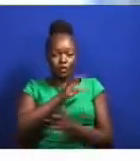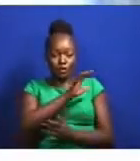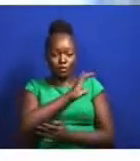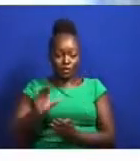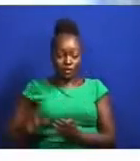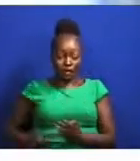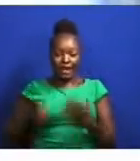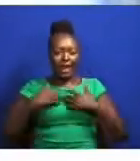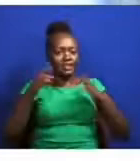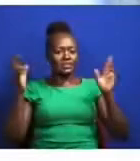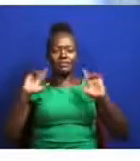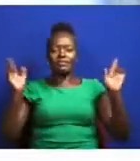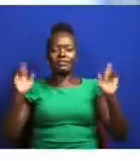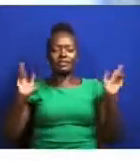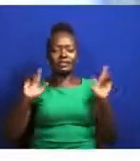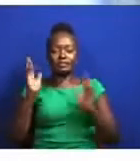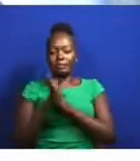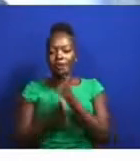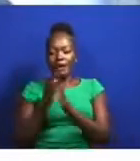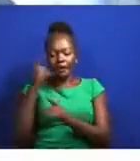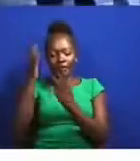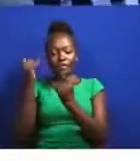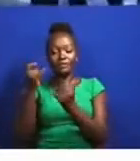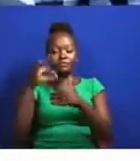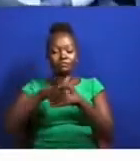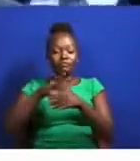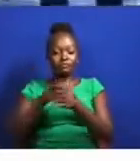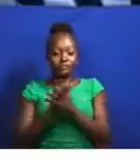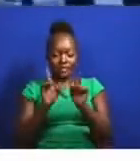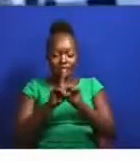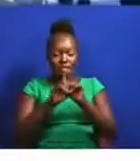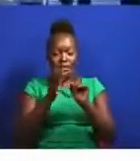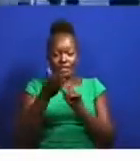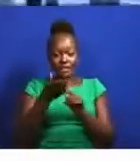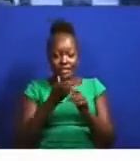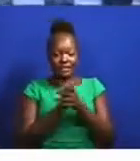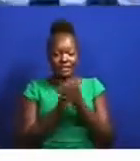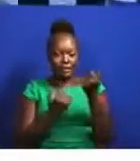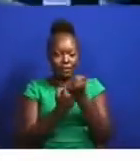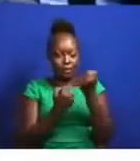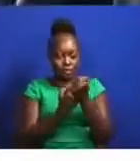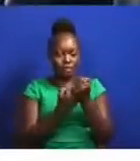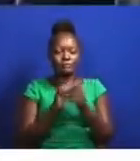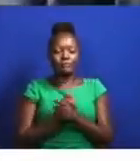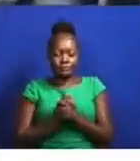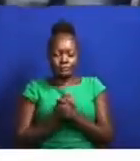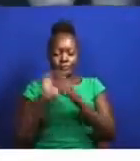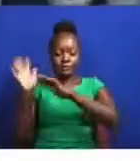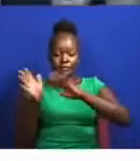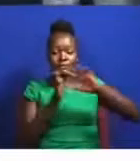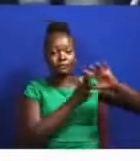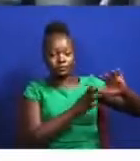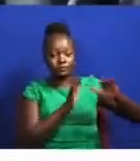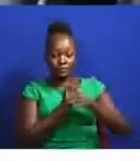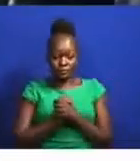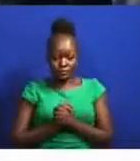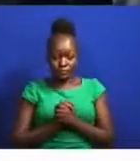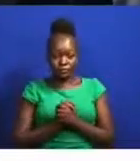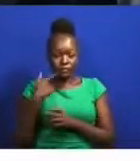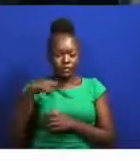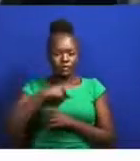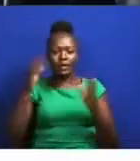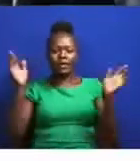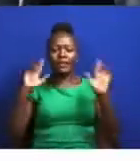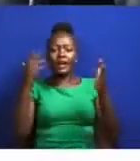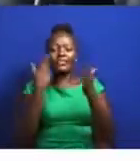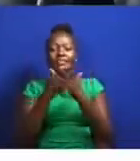has adequately prepared for the upcoming polls, but requires a stakeholder's support. We are prepared